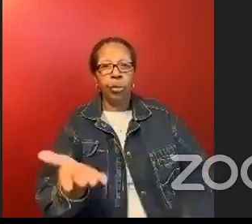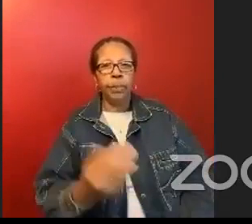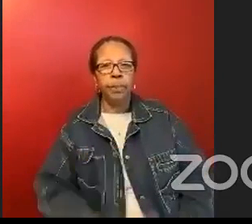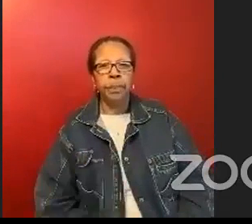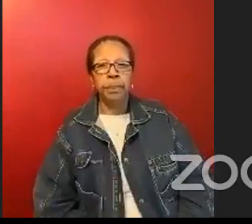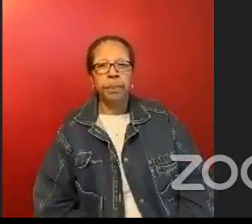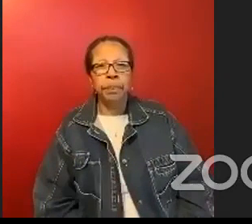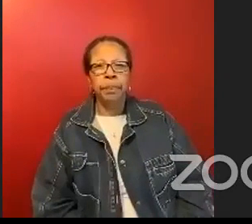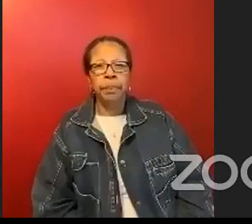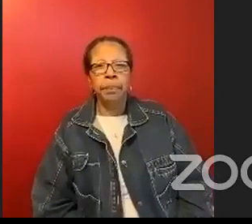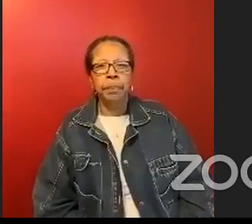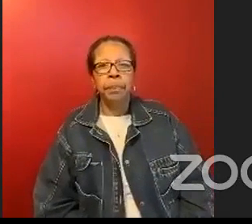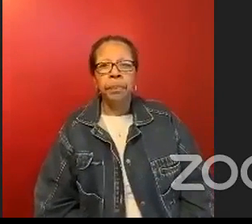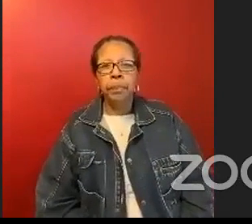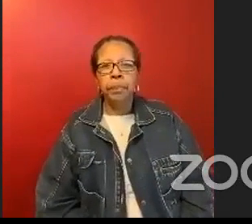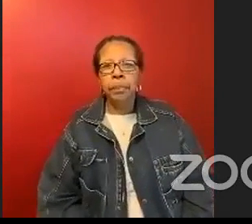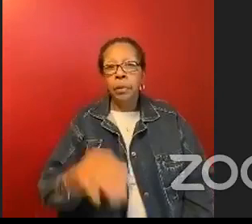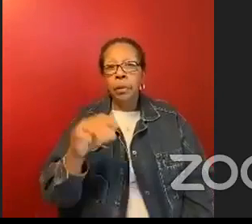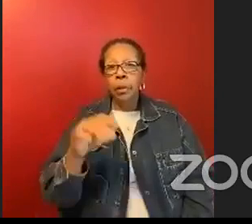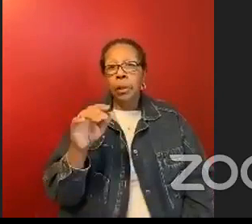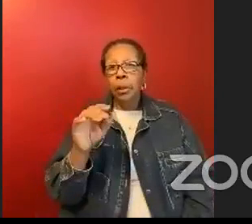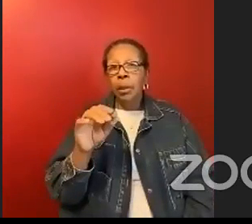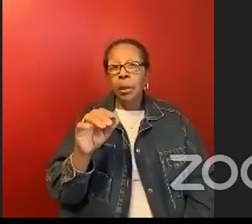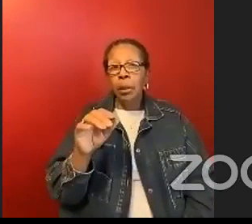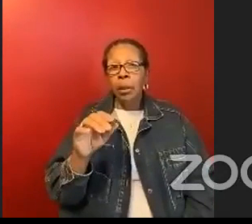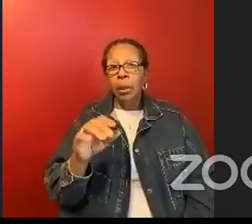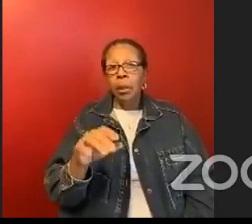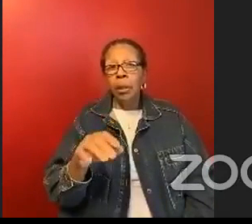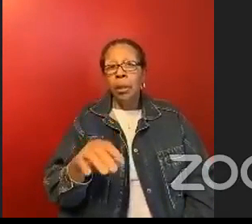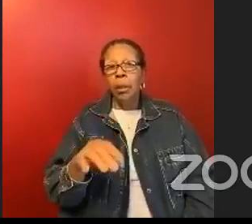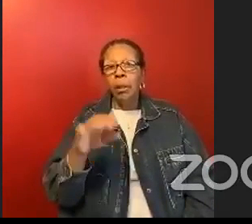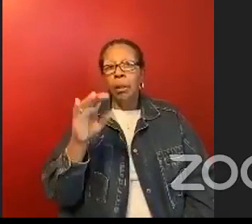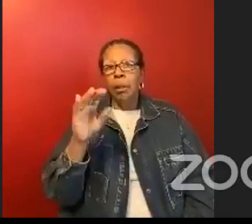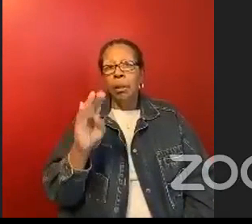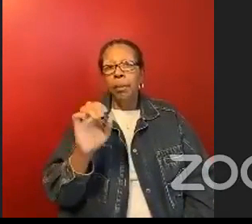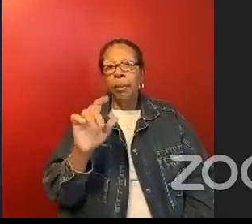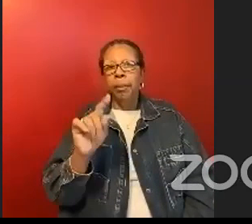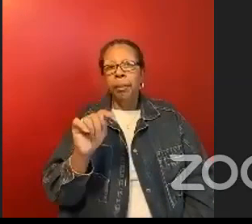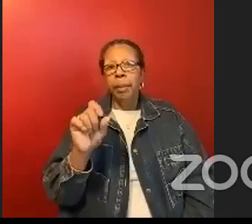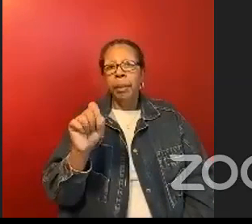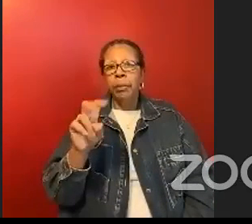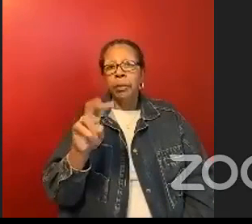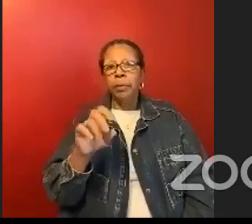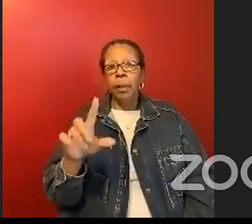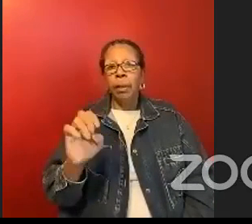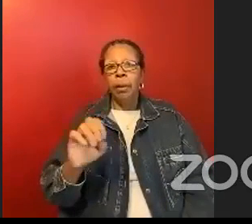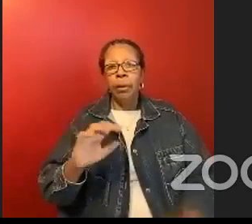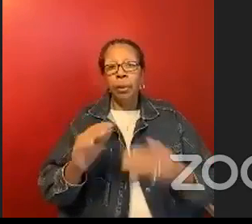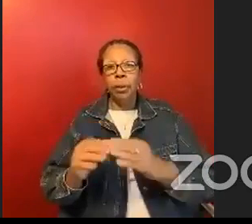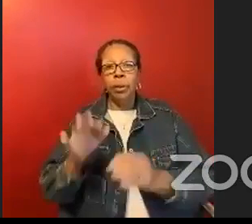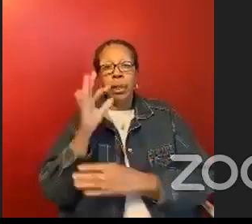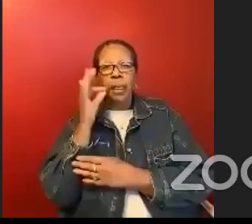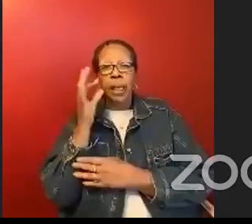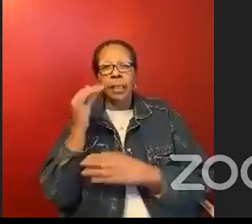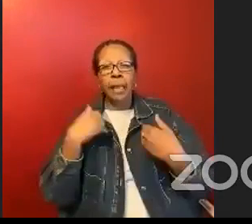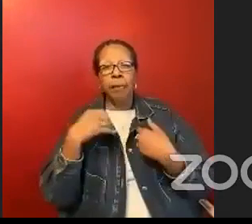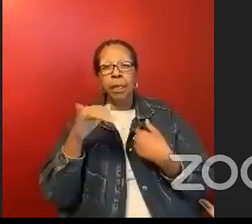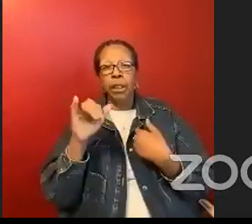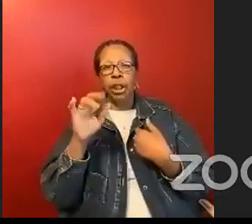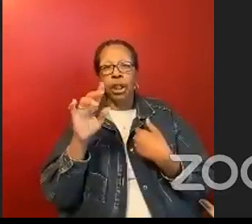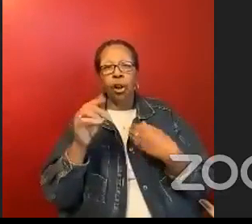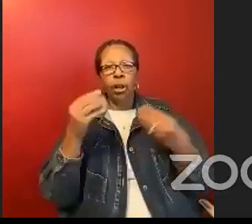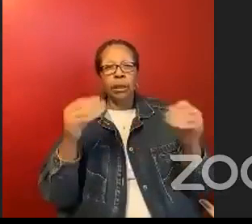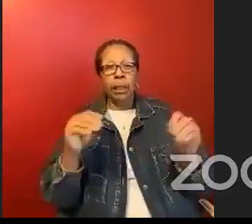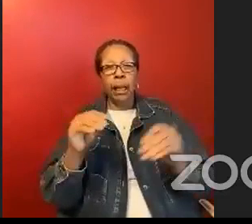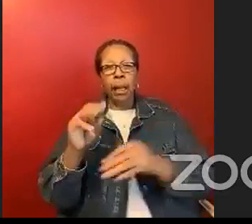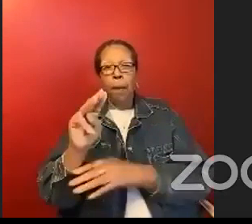I want to ask for prayers. Beltsville Community Cats is having a yard sale here on May the 7th. And we've